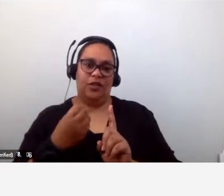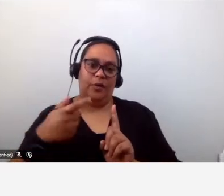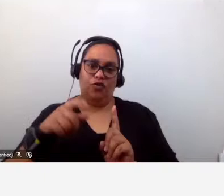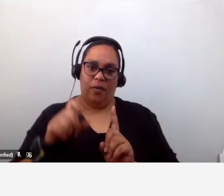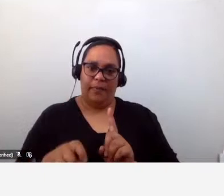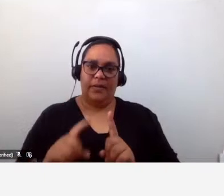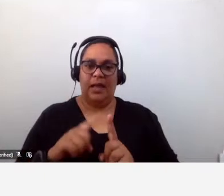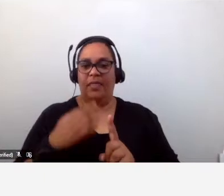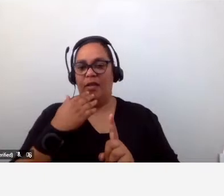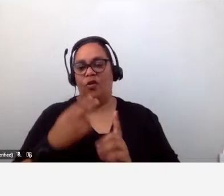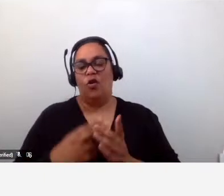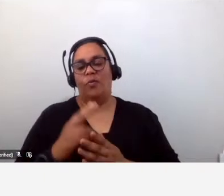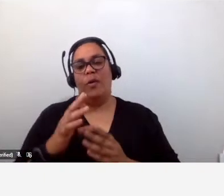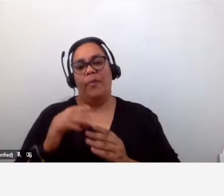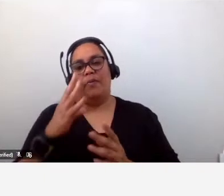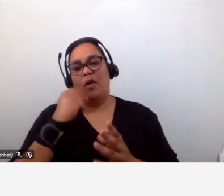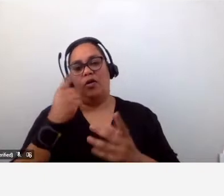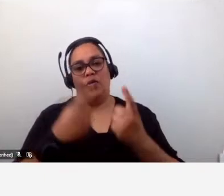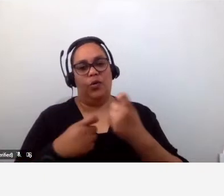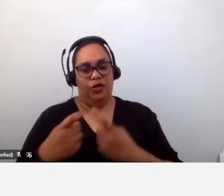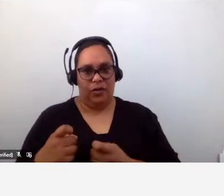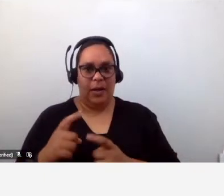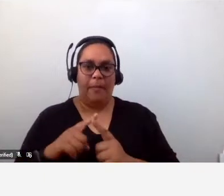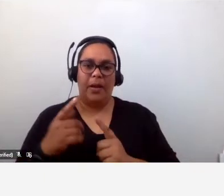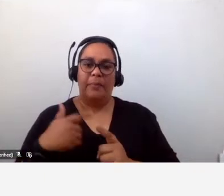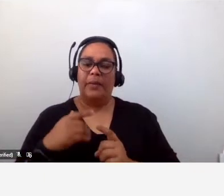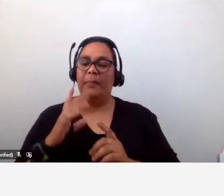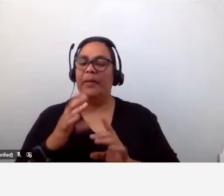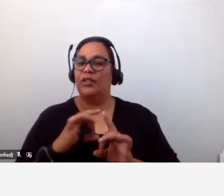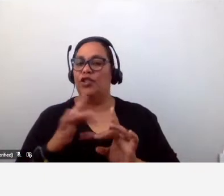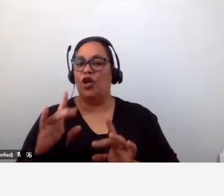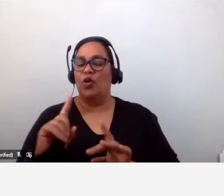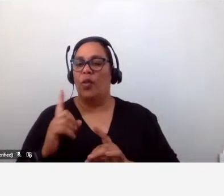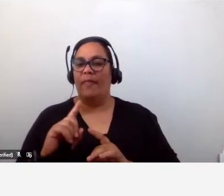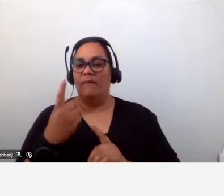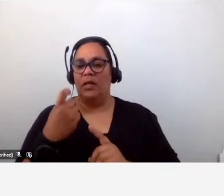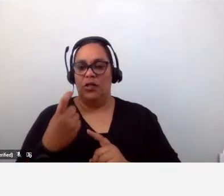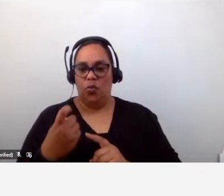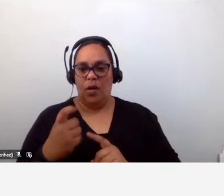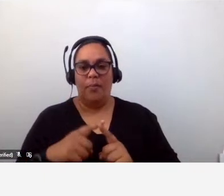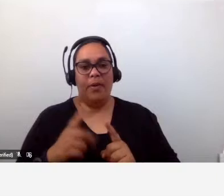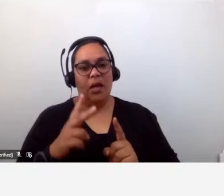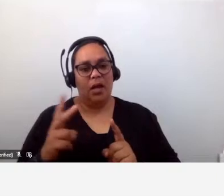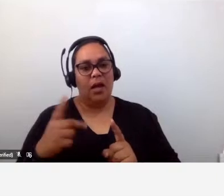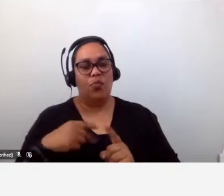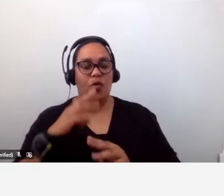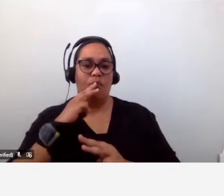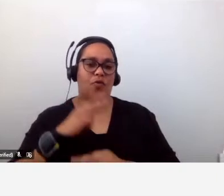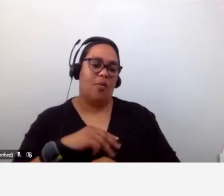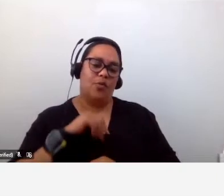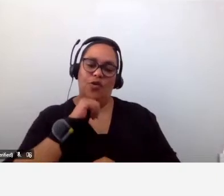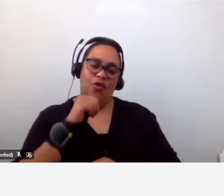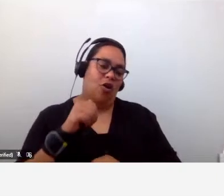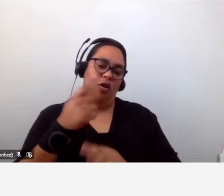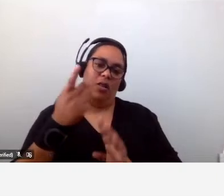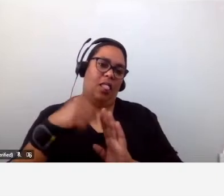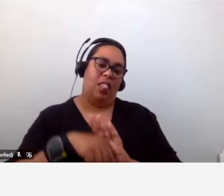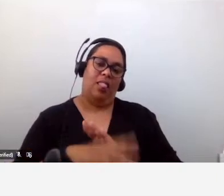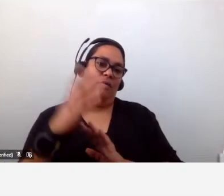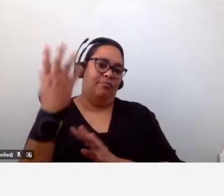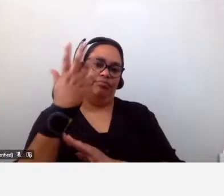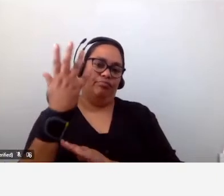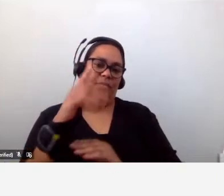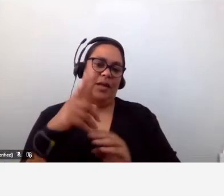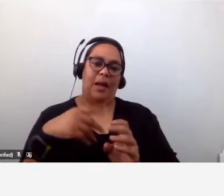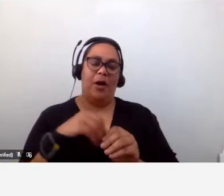you, honourable members, for the questions. If I can just start with the first one, and again, we've promised not to go into the presentation